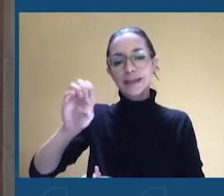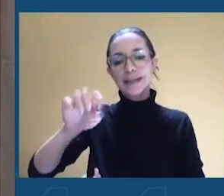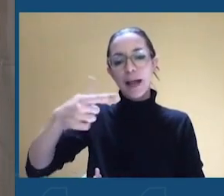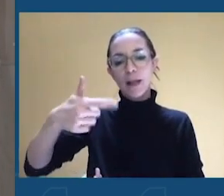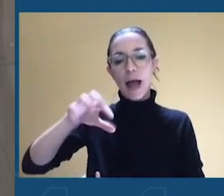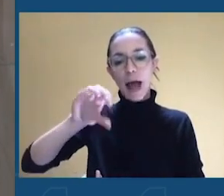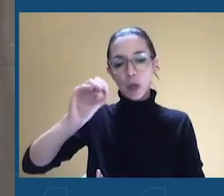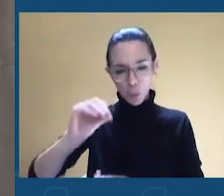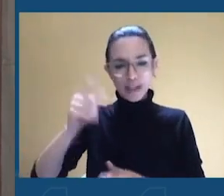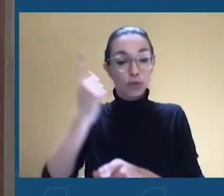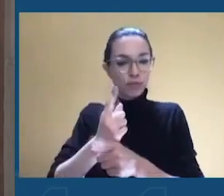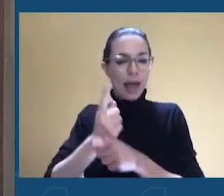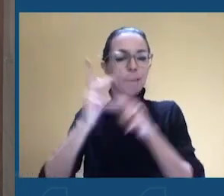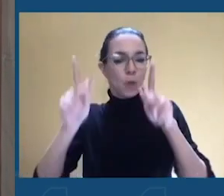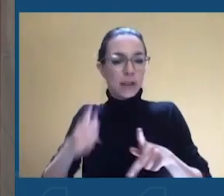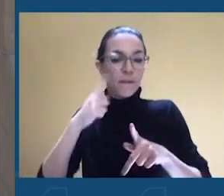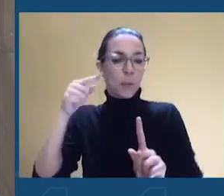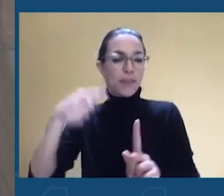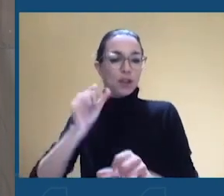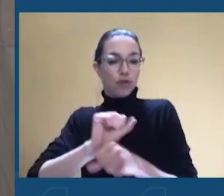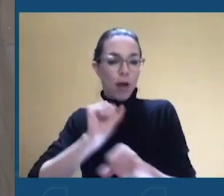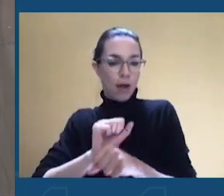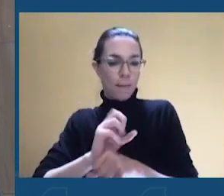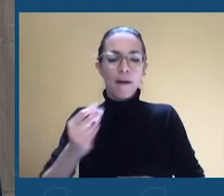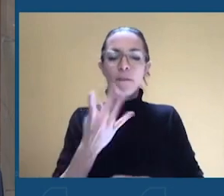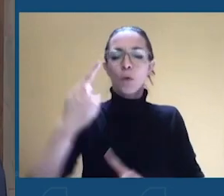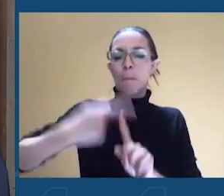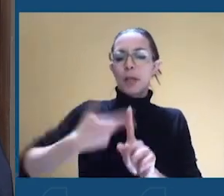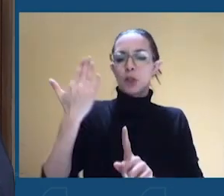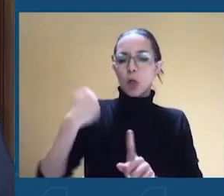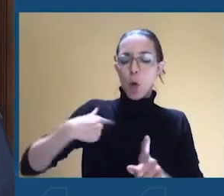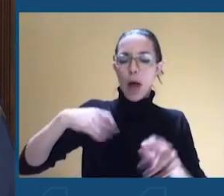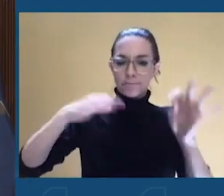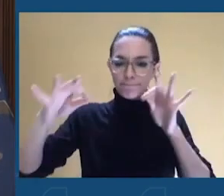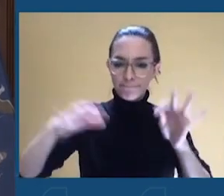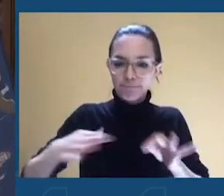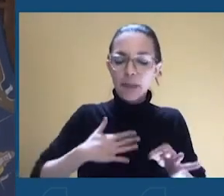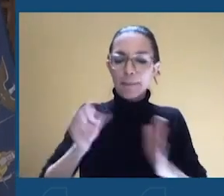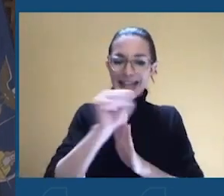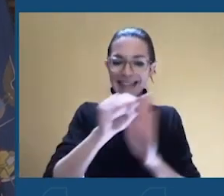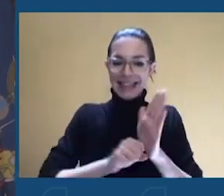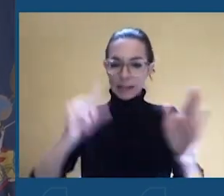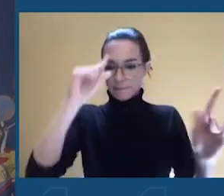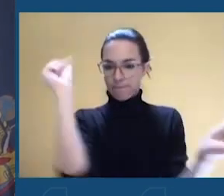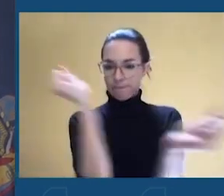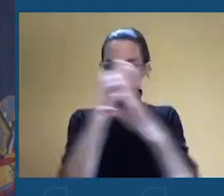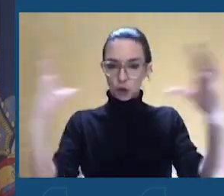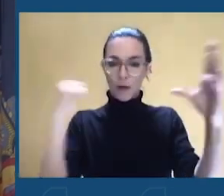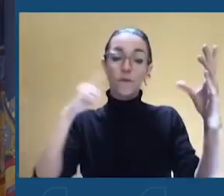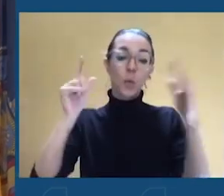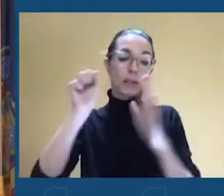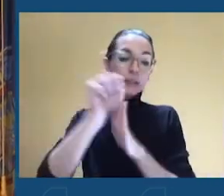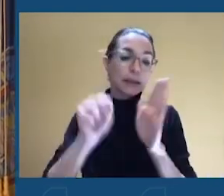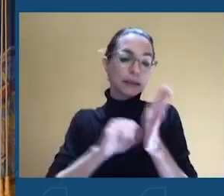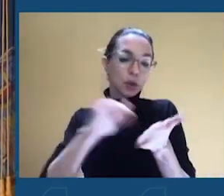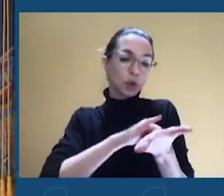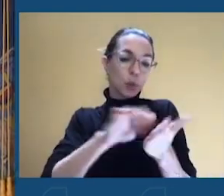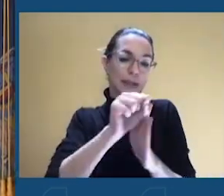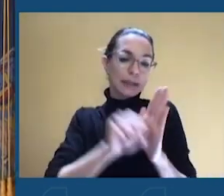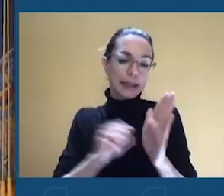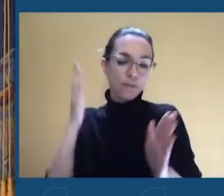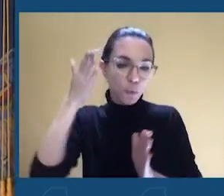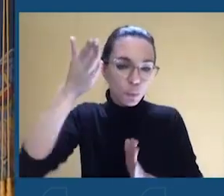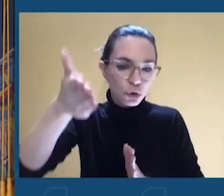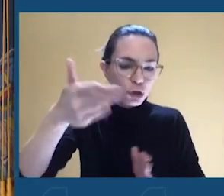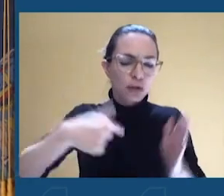job. And just a few months ago, I outlined my state's vision for this state's future. I talked about the incredible hardship we endured over